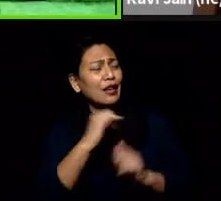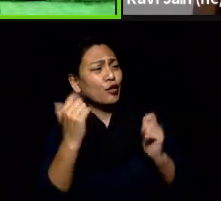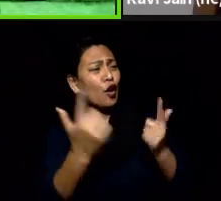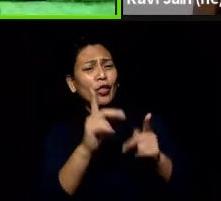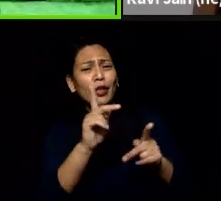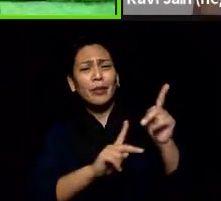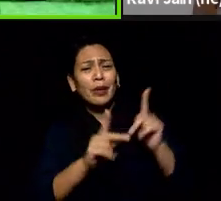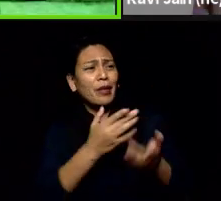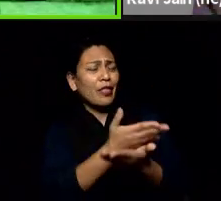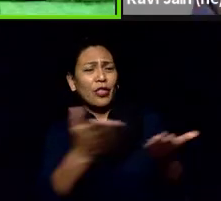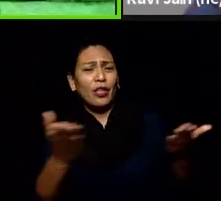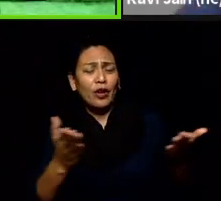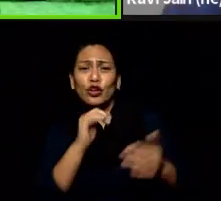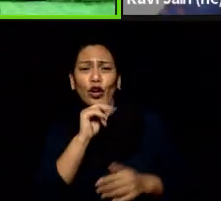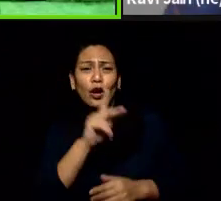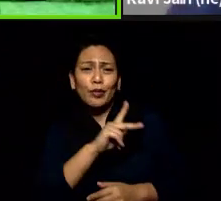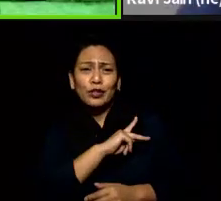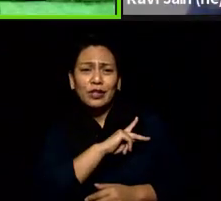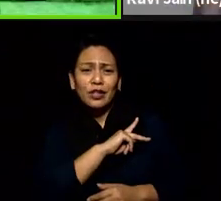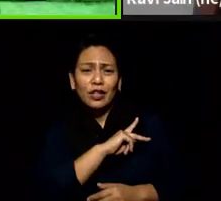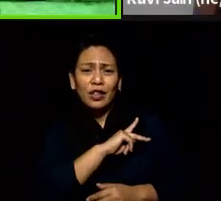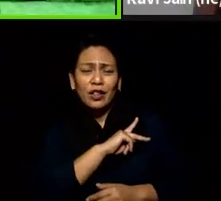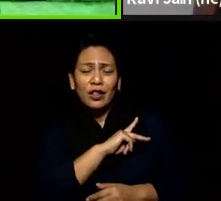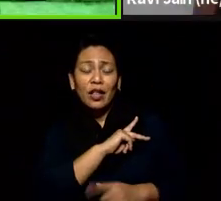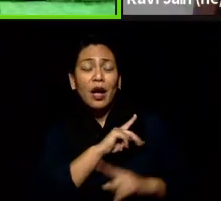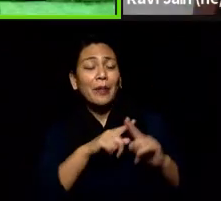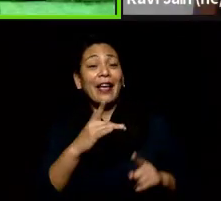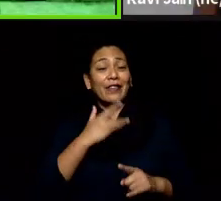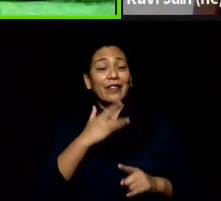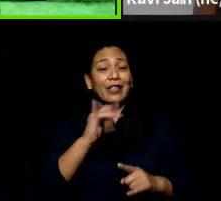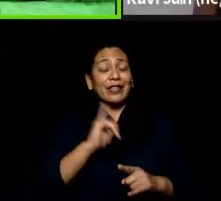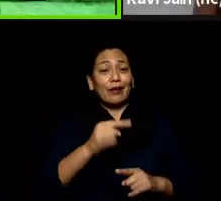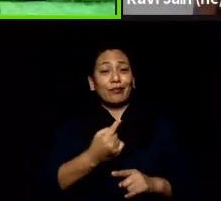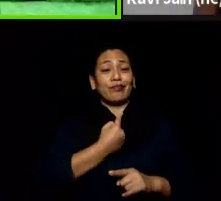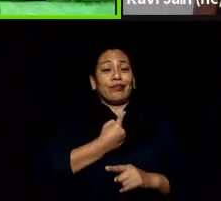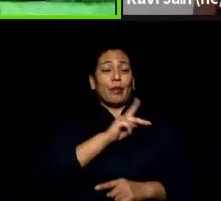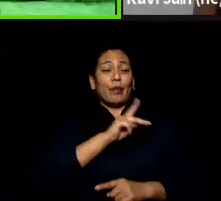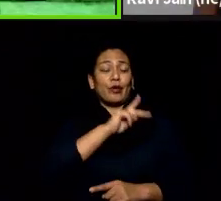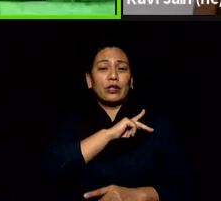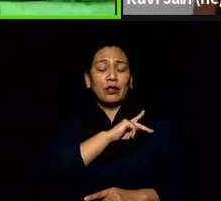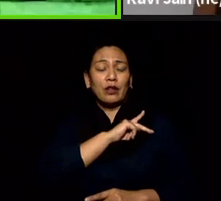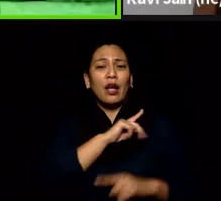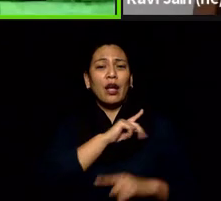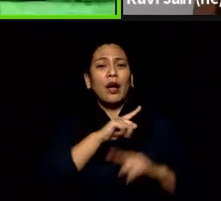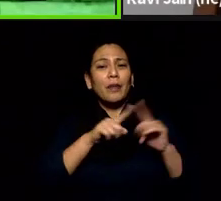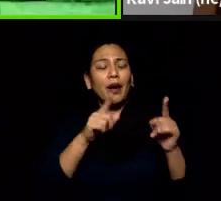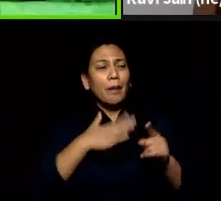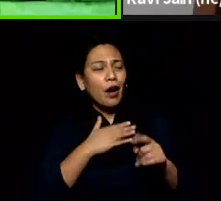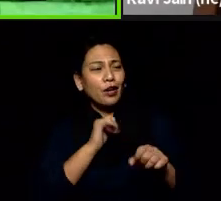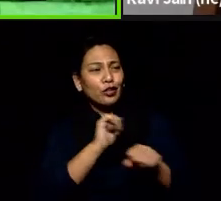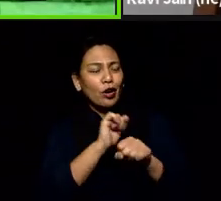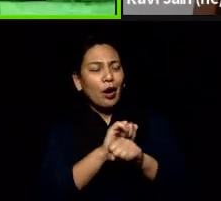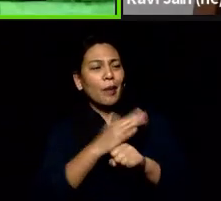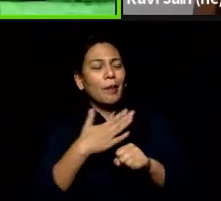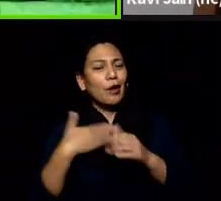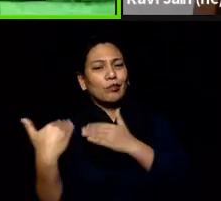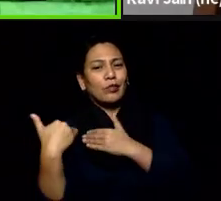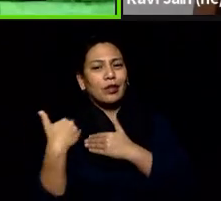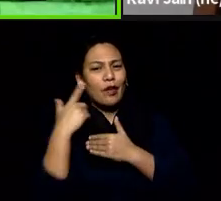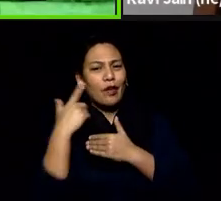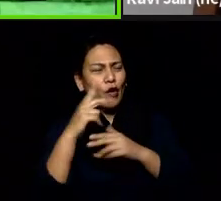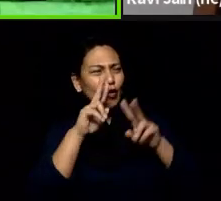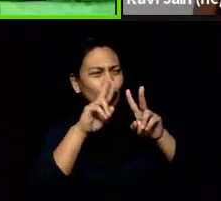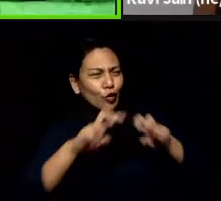It's not personal. It feels personal, but my job is to be critical. Like that's